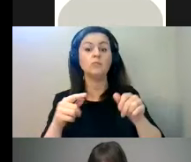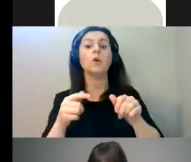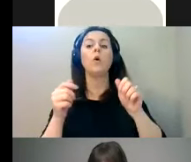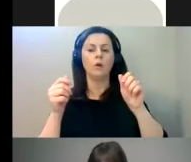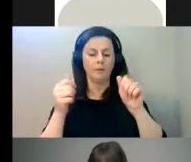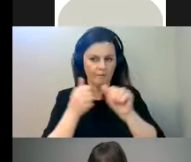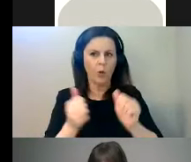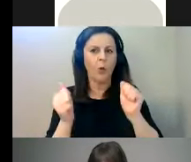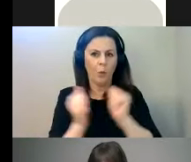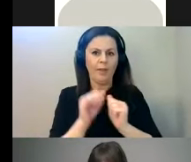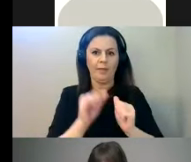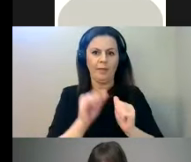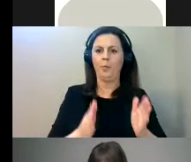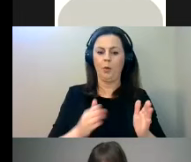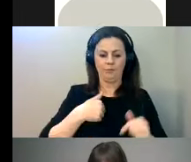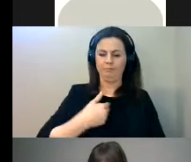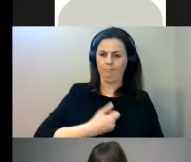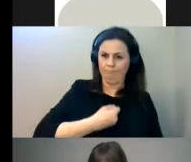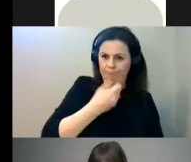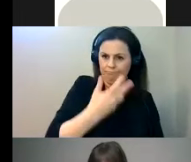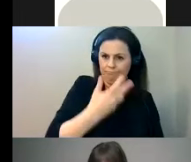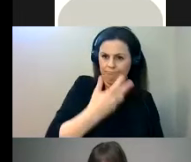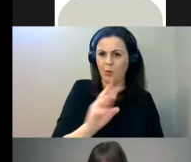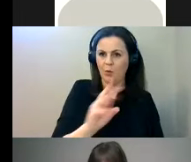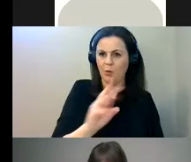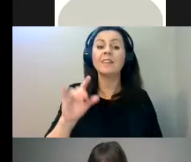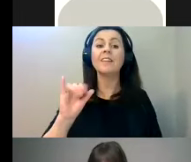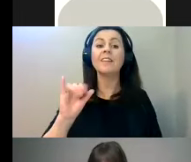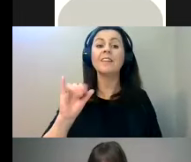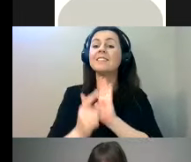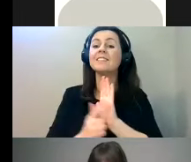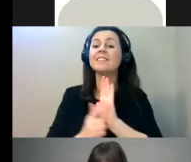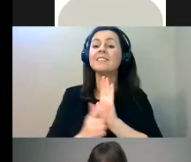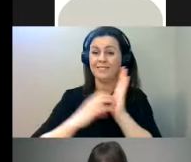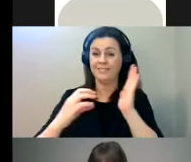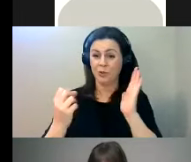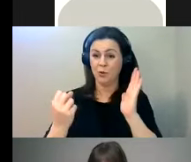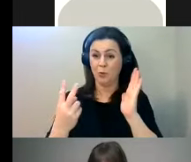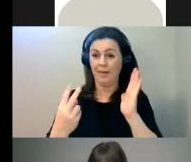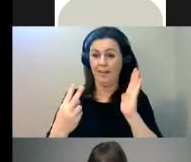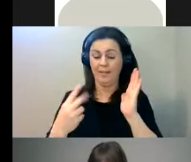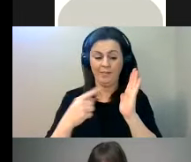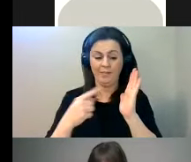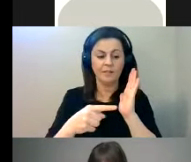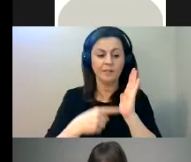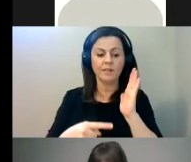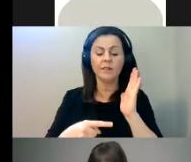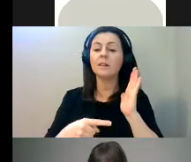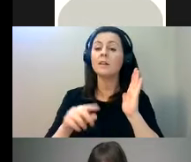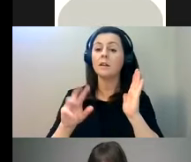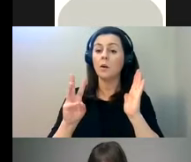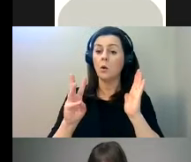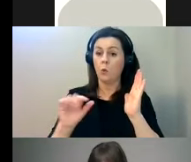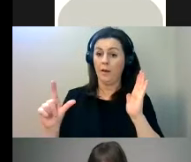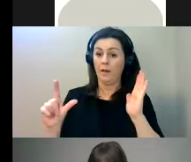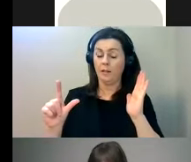So Section 12 of that legislation, the Succession Law Reform Act, further states that a will attested by a